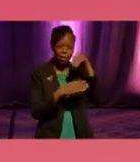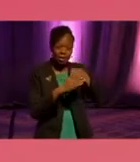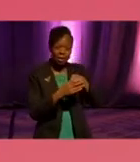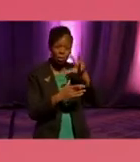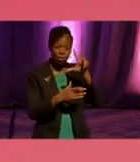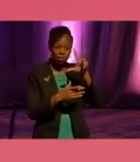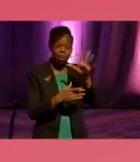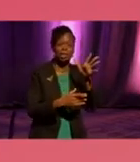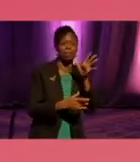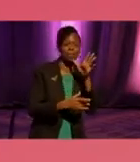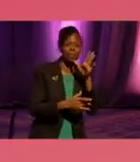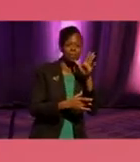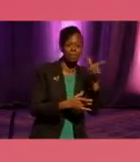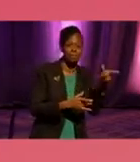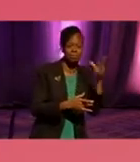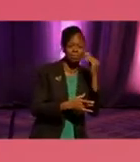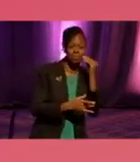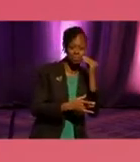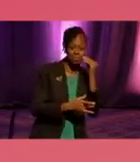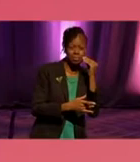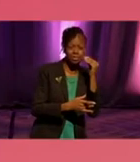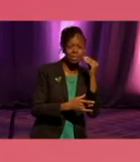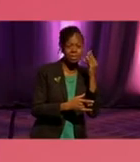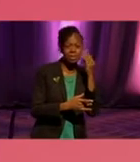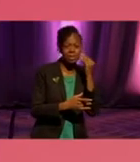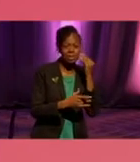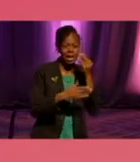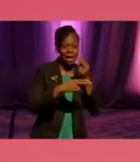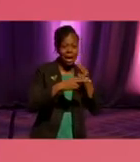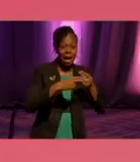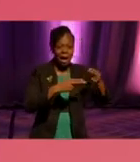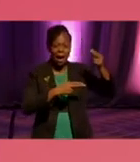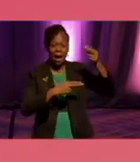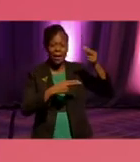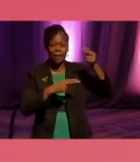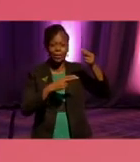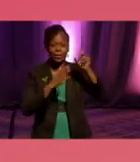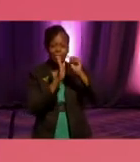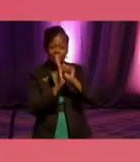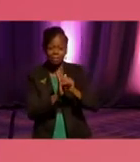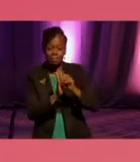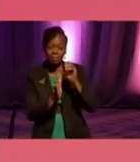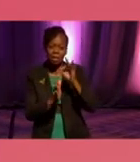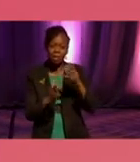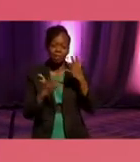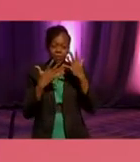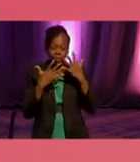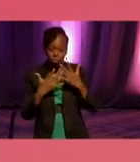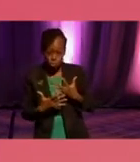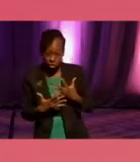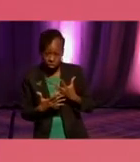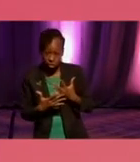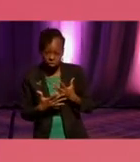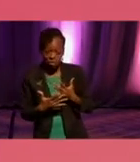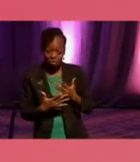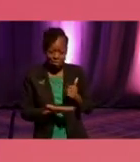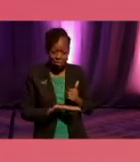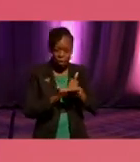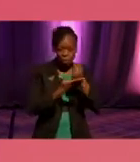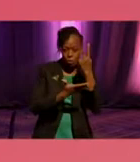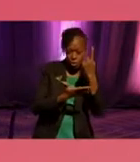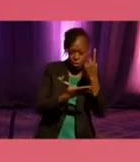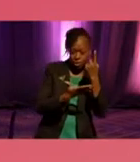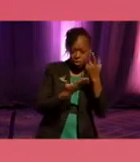3 mothers are experiencing elevated symptoms of depression. And just to put that into context, in the